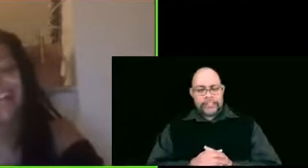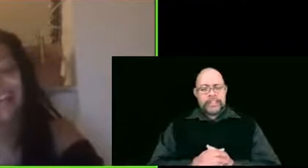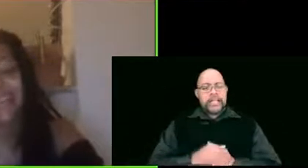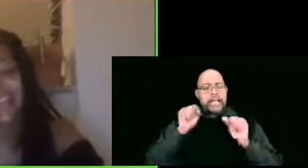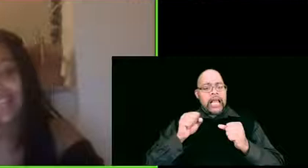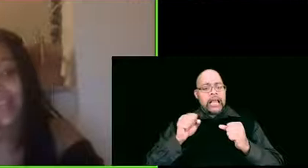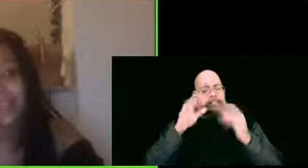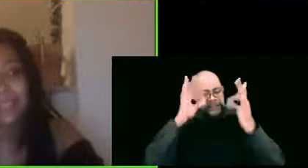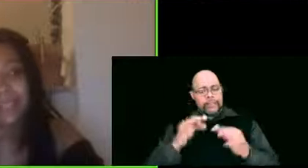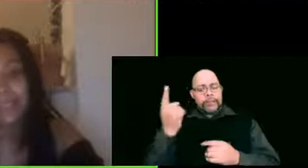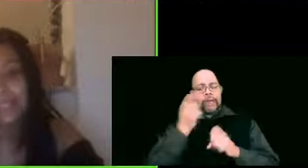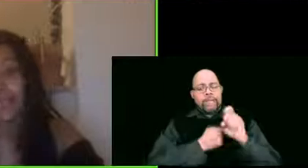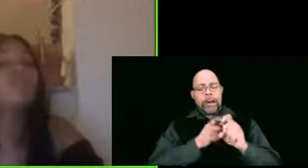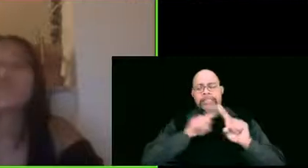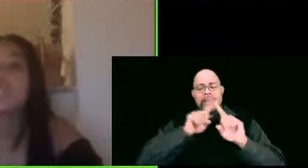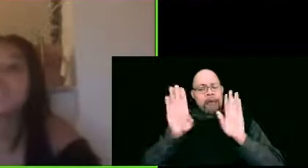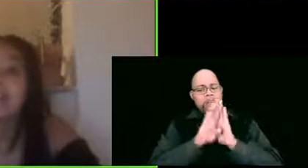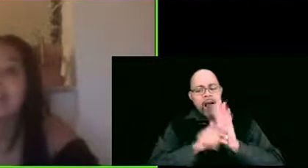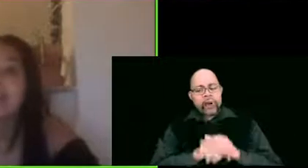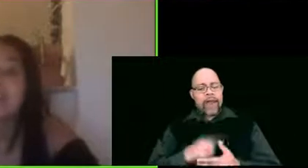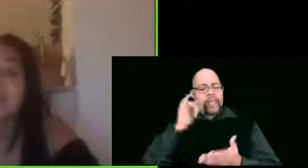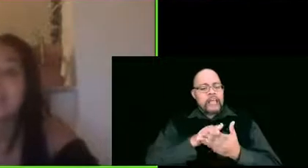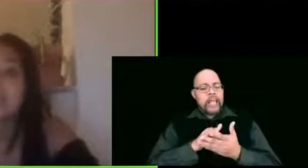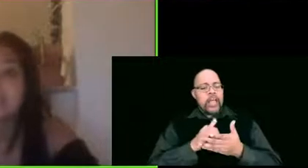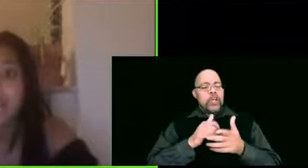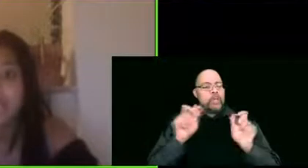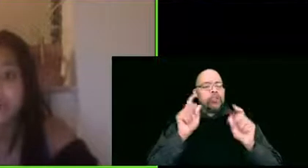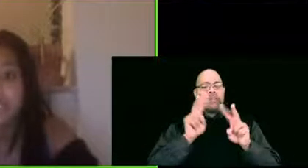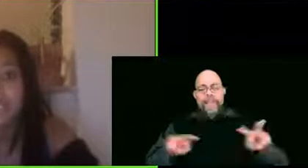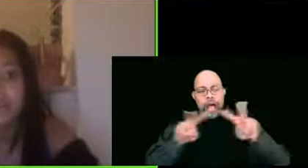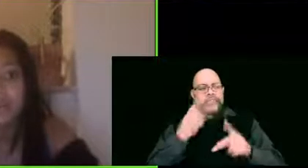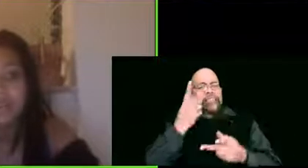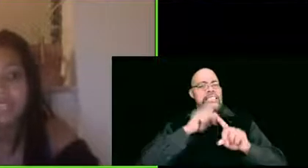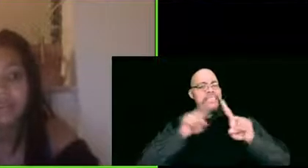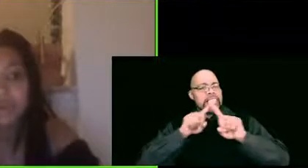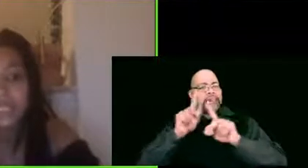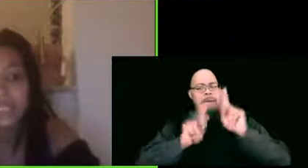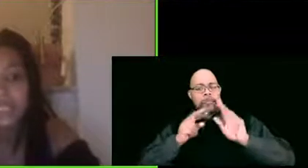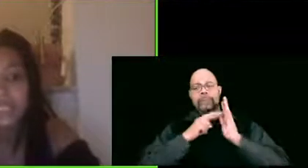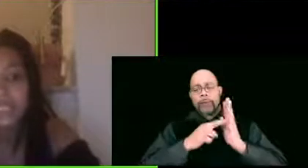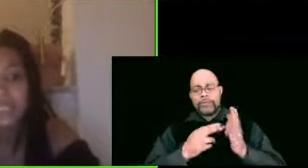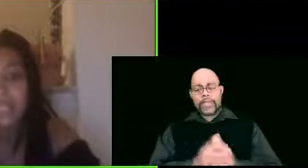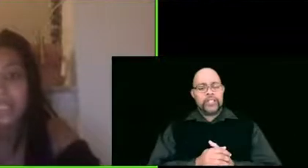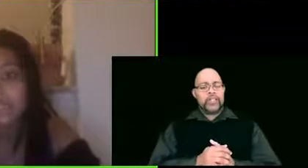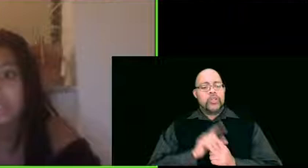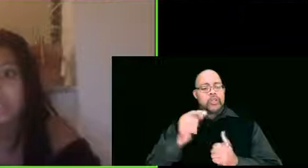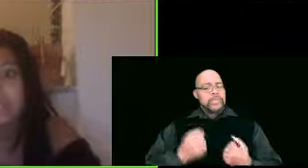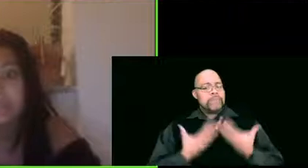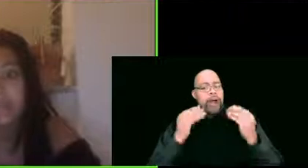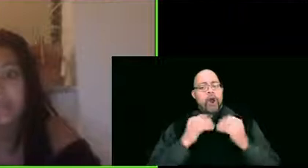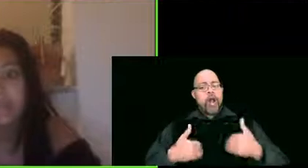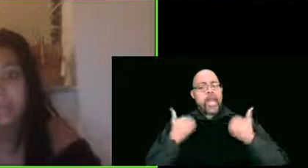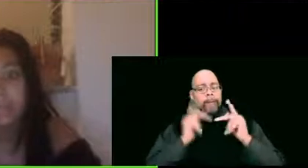photography. It can absolutely be someone from all different backgrounds. And I think there's huge value in seeing all of those different voices. And that